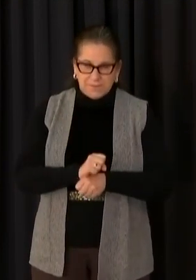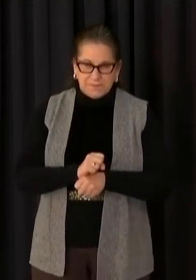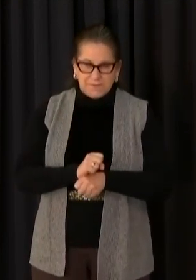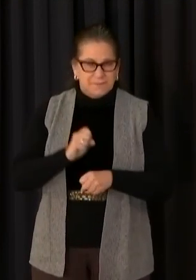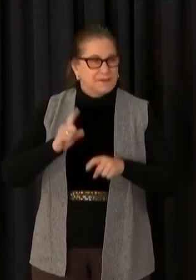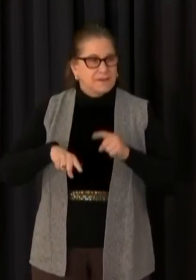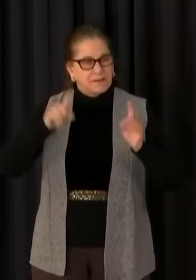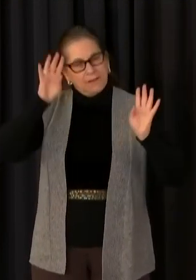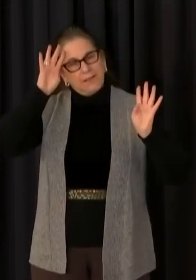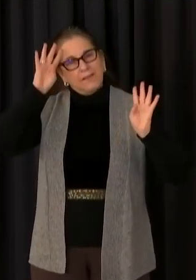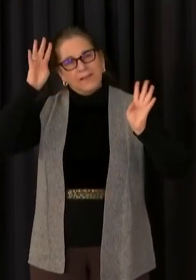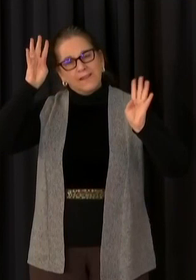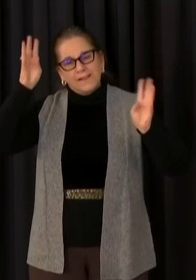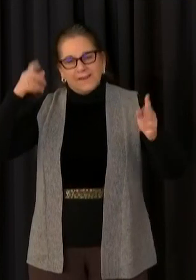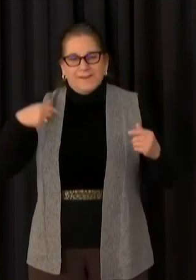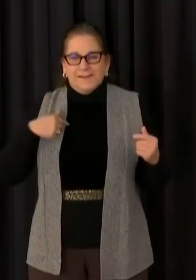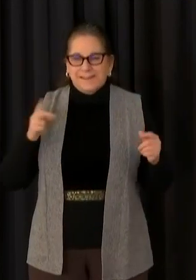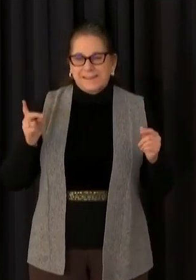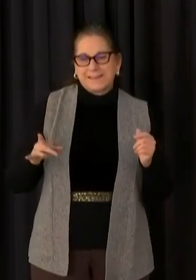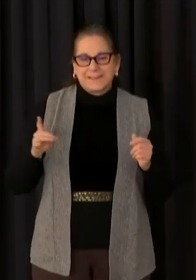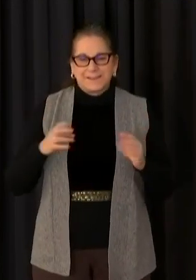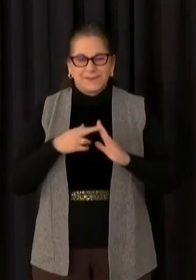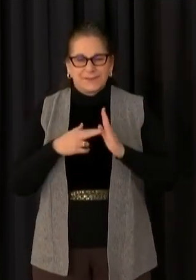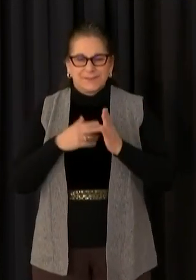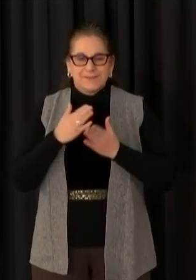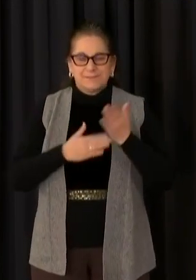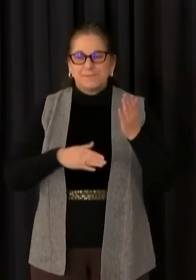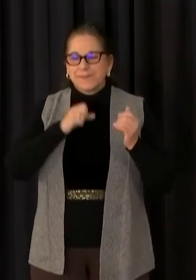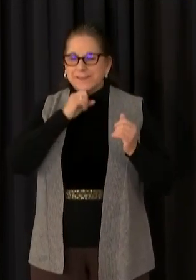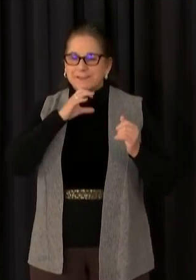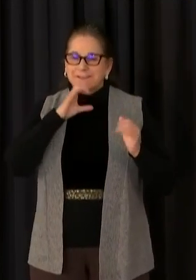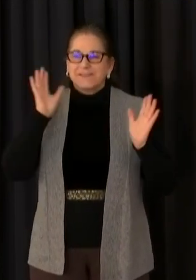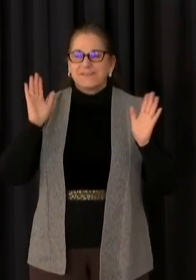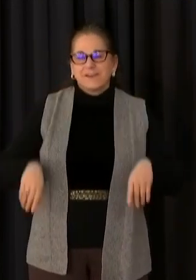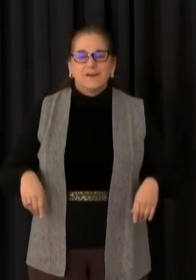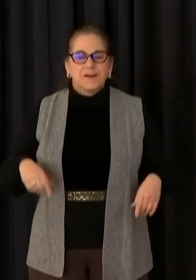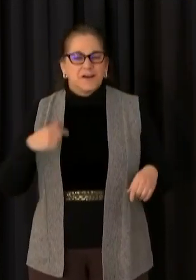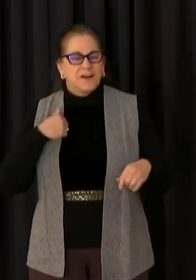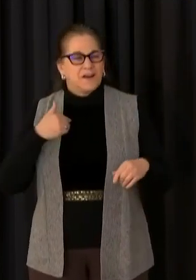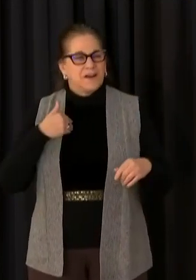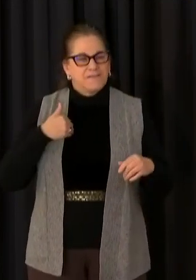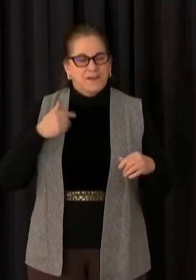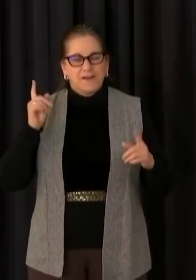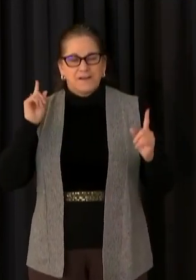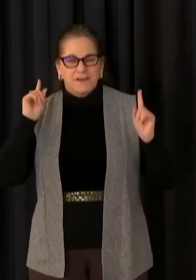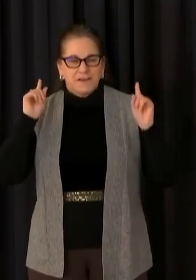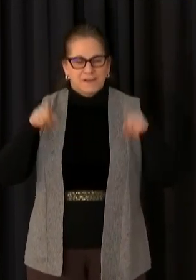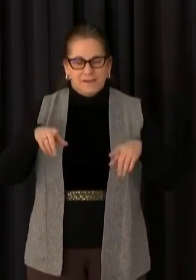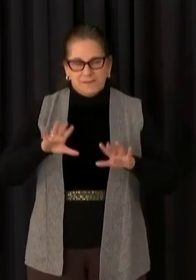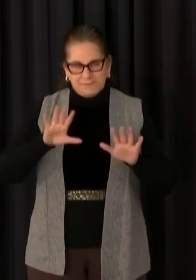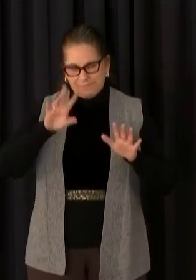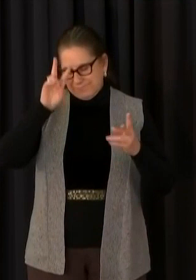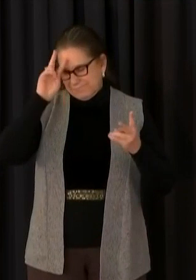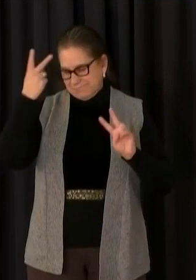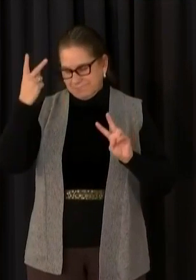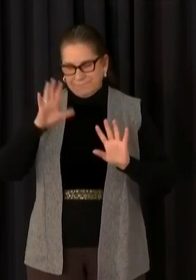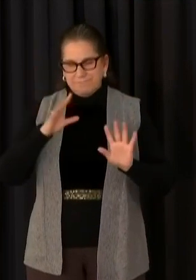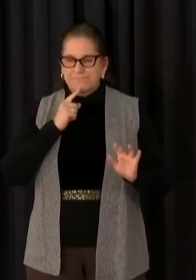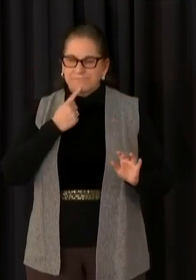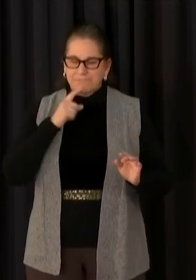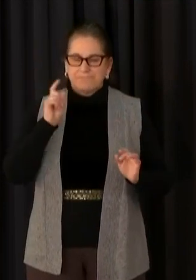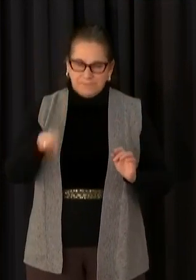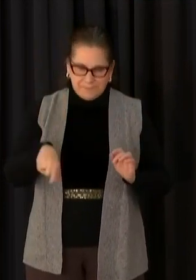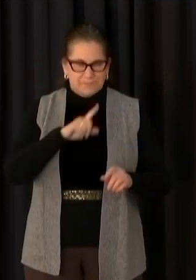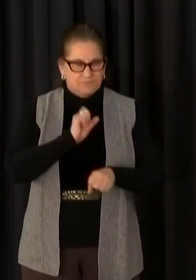for healthcare workers, some seniors did that, and they were expecting to receive something from us that would automatically schedule them for an